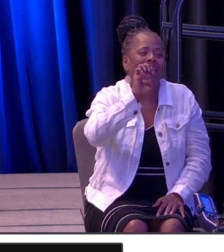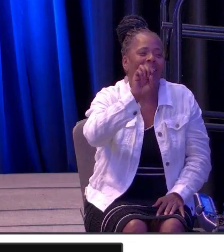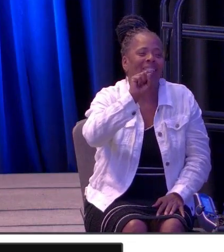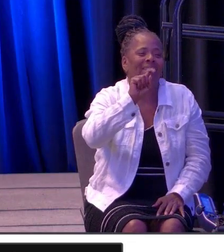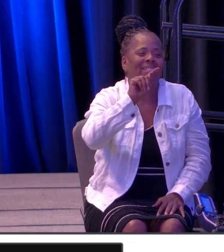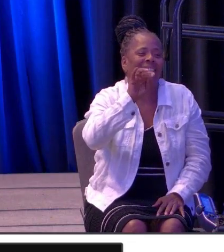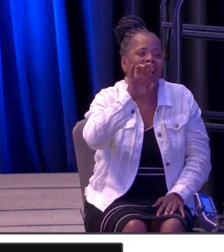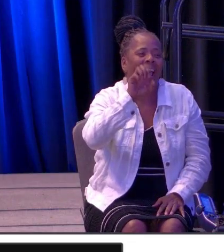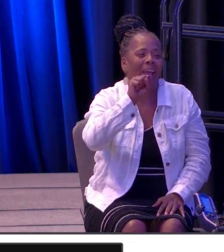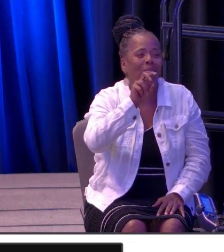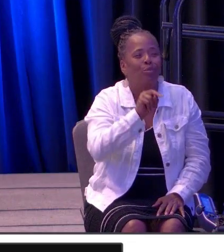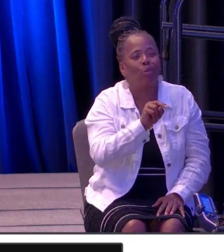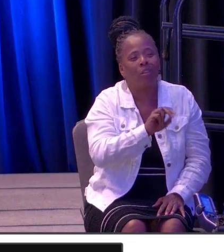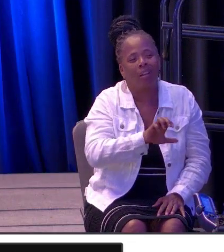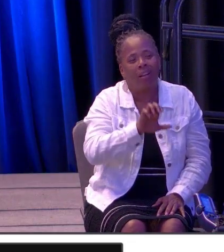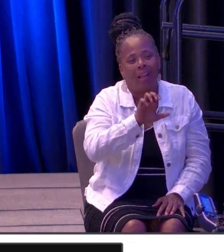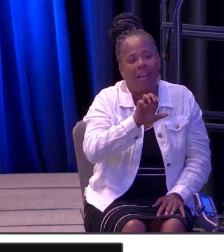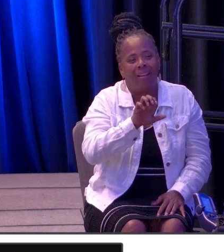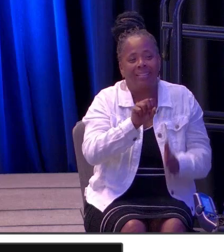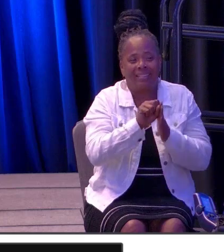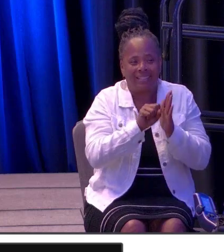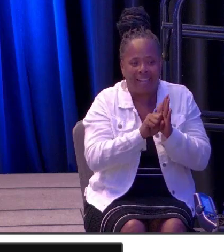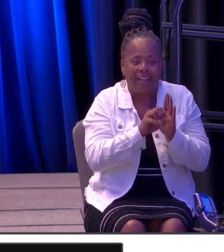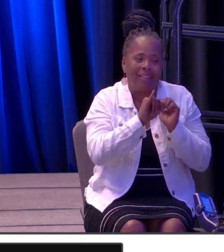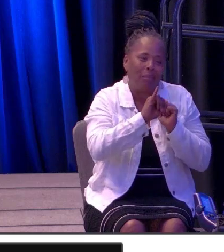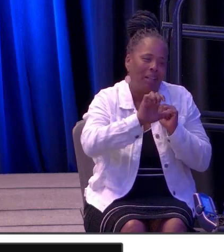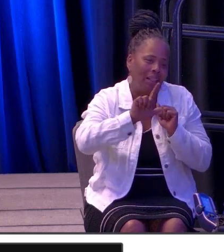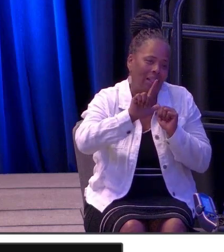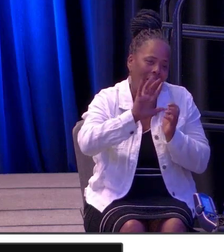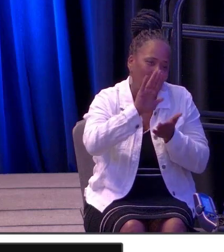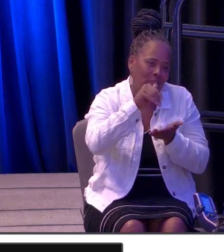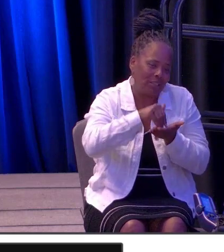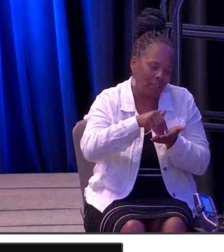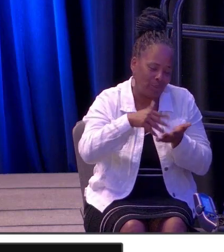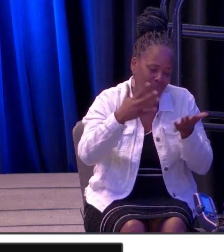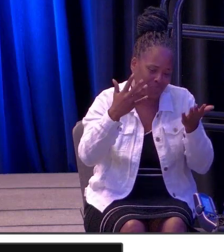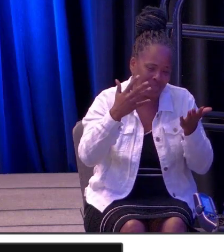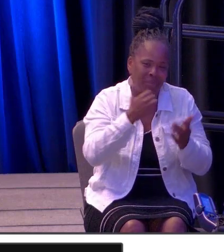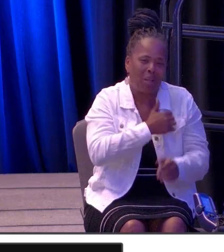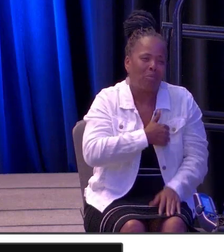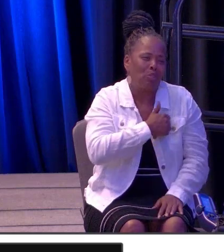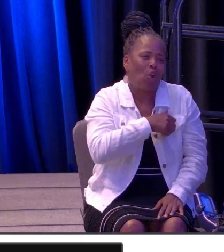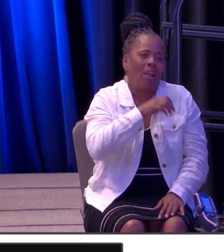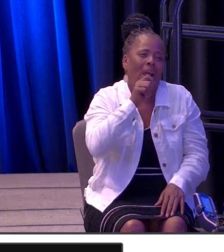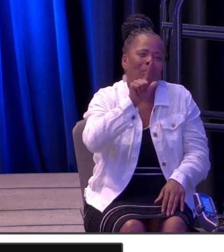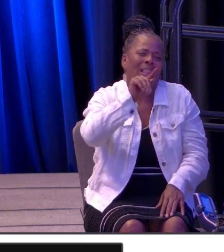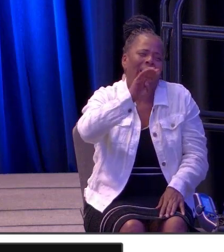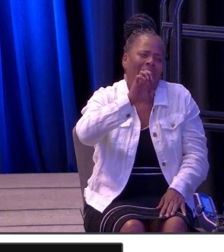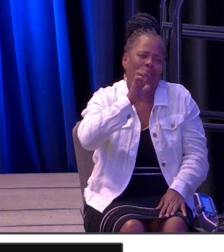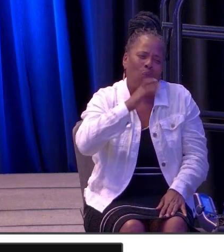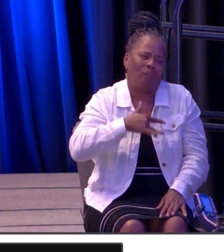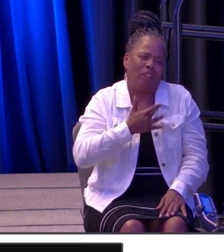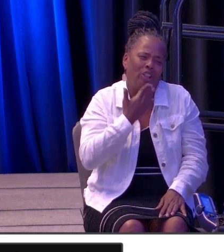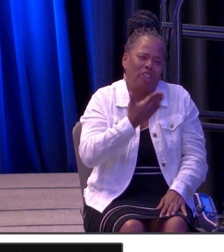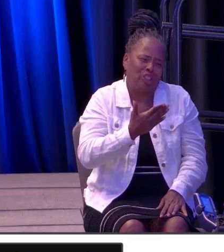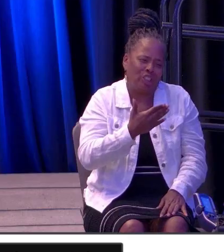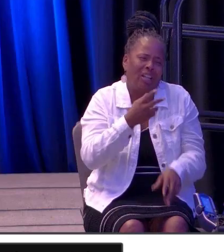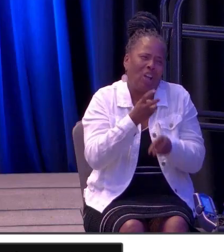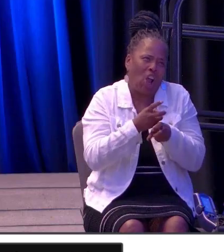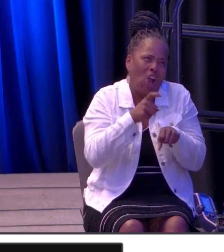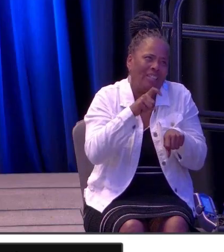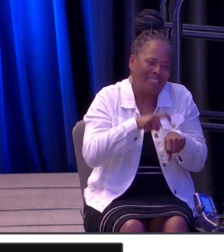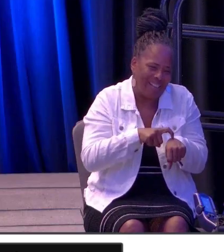North Carolina Statewide Independent Living Council. I'm so sorry. I was running late, not feeling too well. Had a hard time